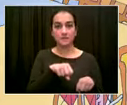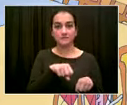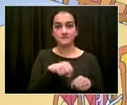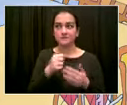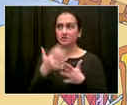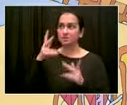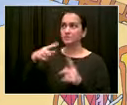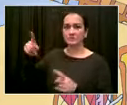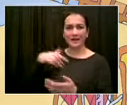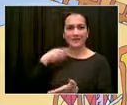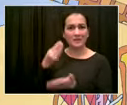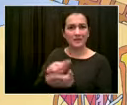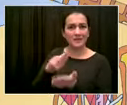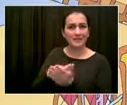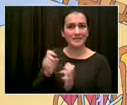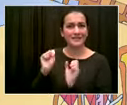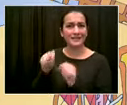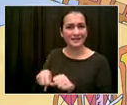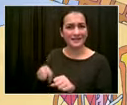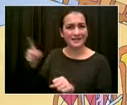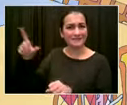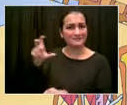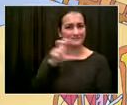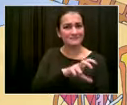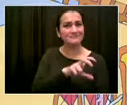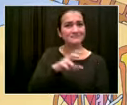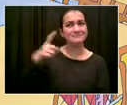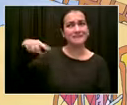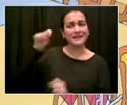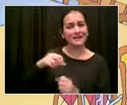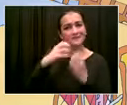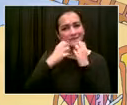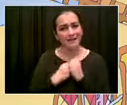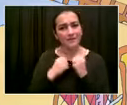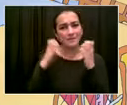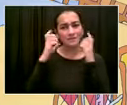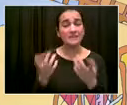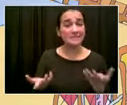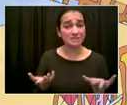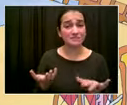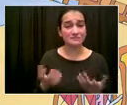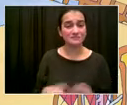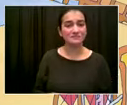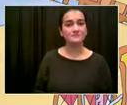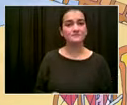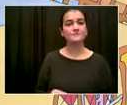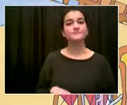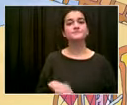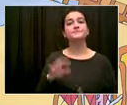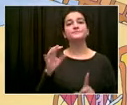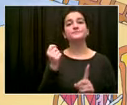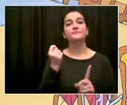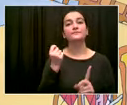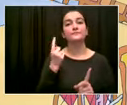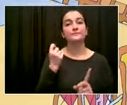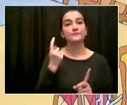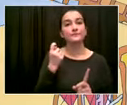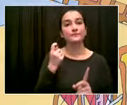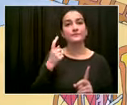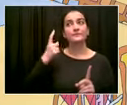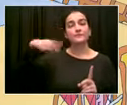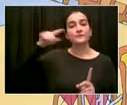see opportunity. One of the places a lot of them do put their own personal contributions is into education.